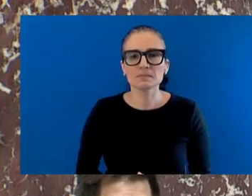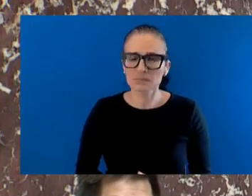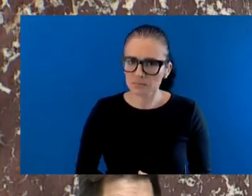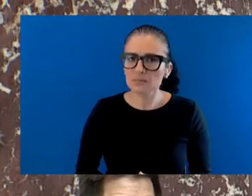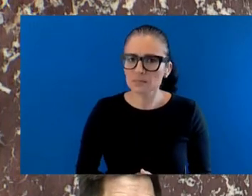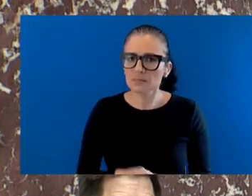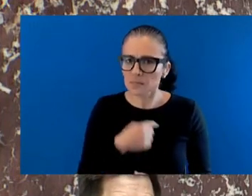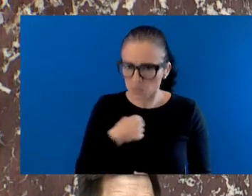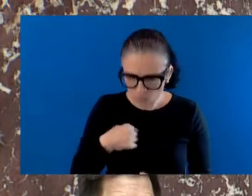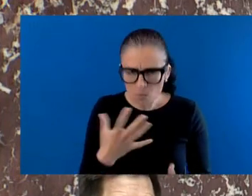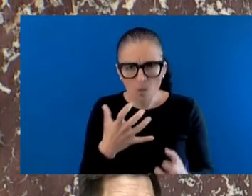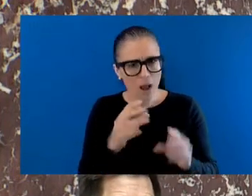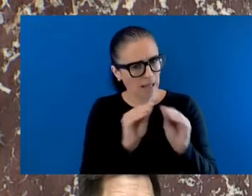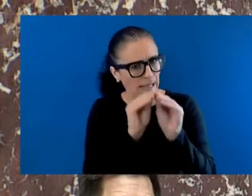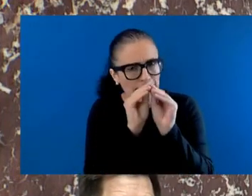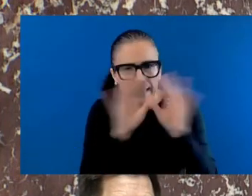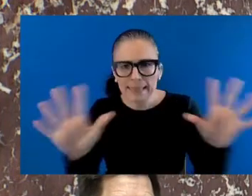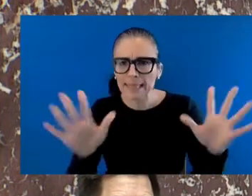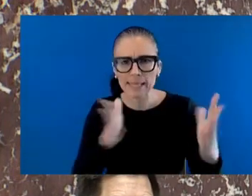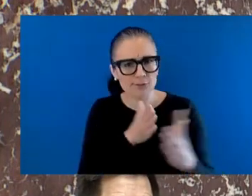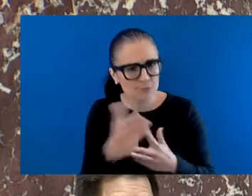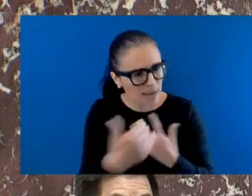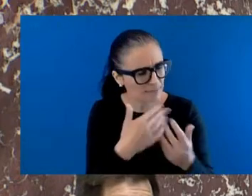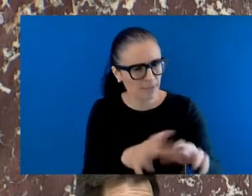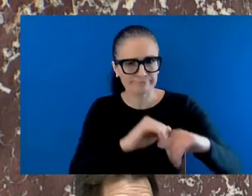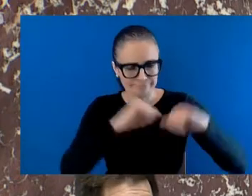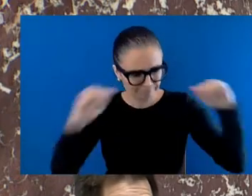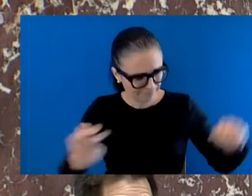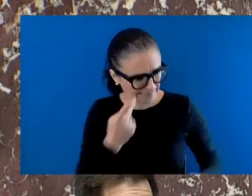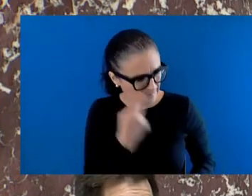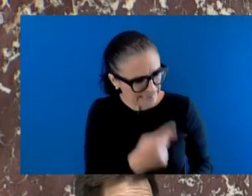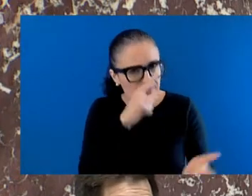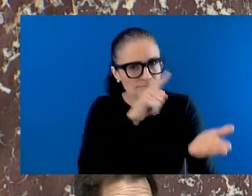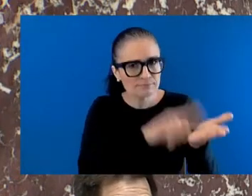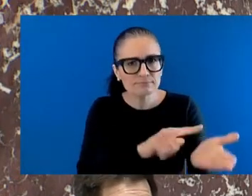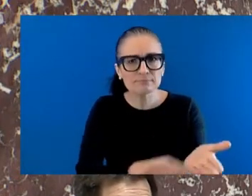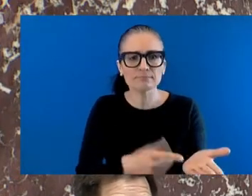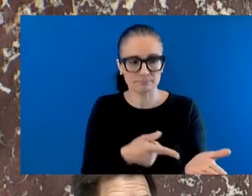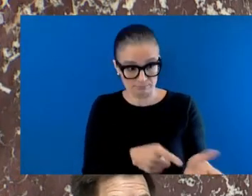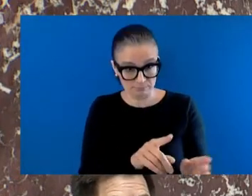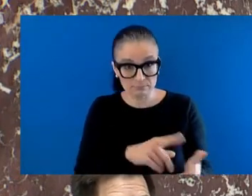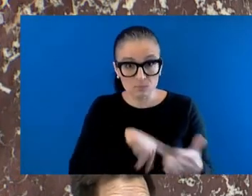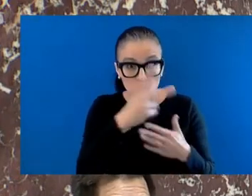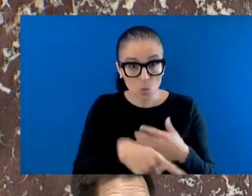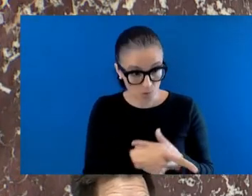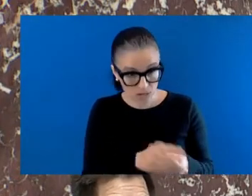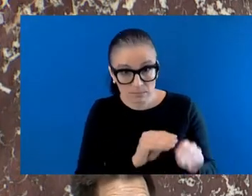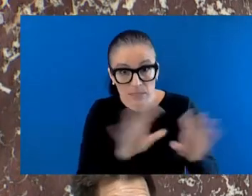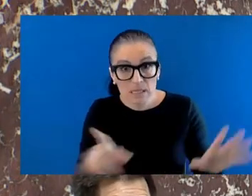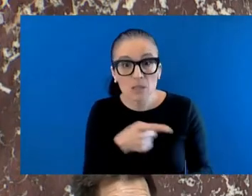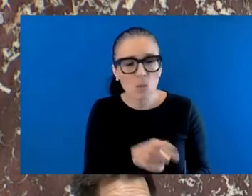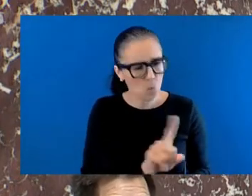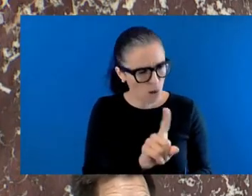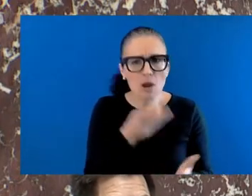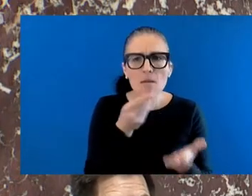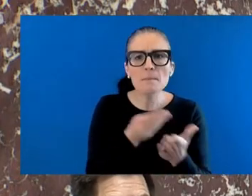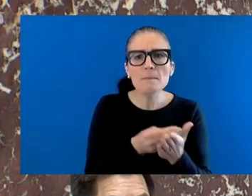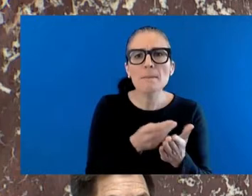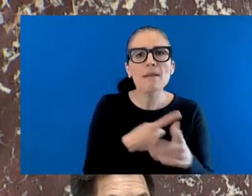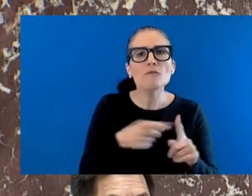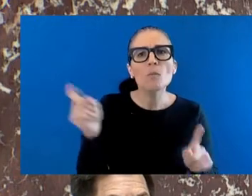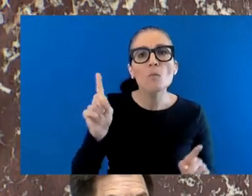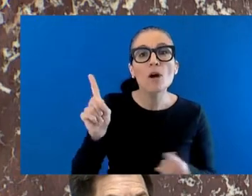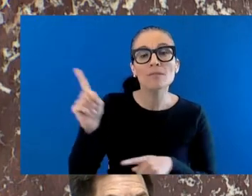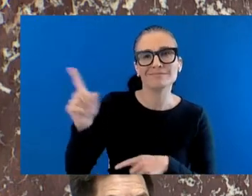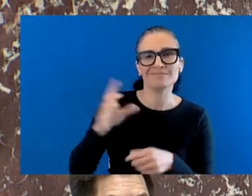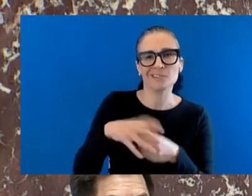in a program that is fully funded by carbon taxes. At a time there's a lot of carbon tax debate going on in the public,